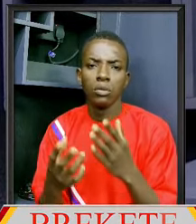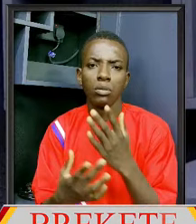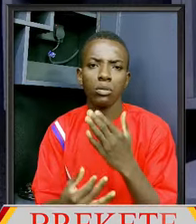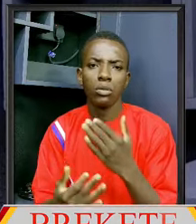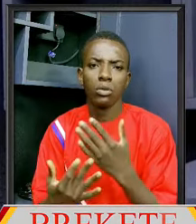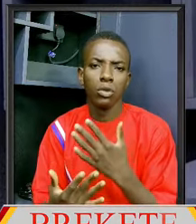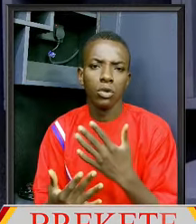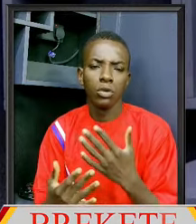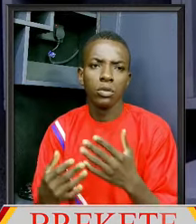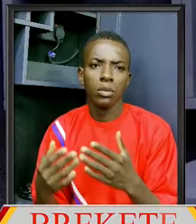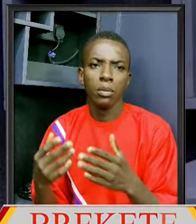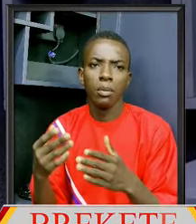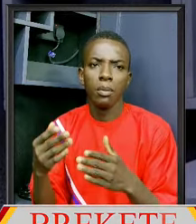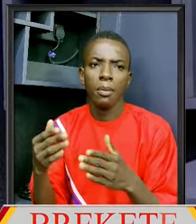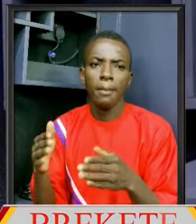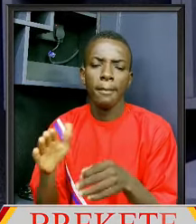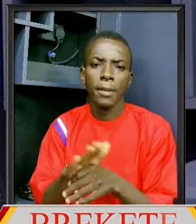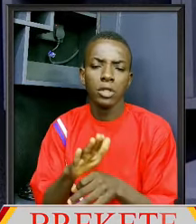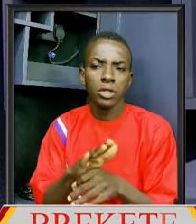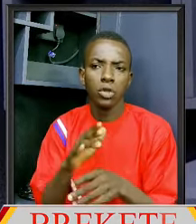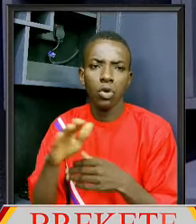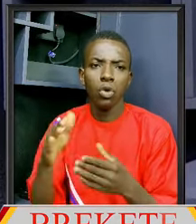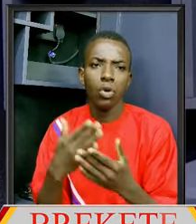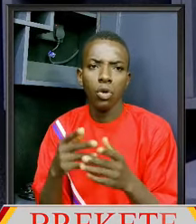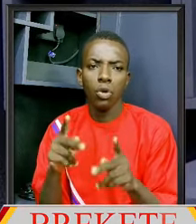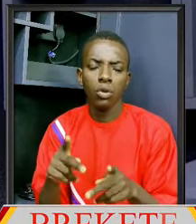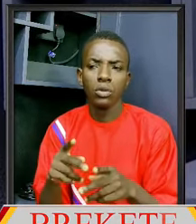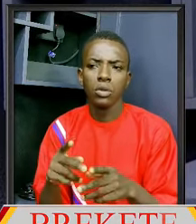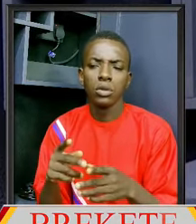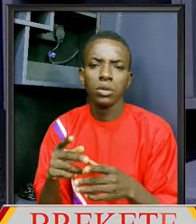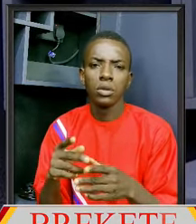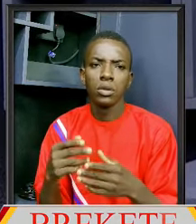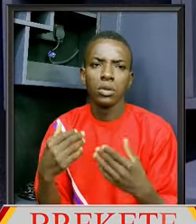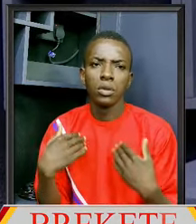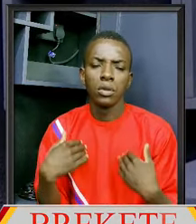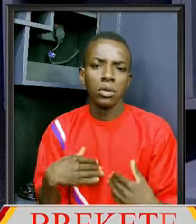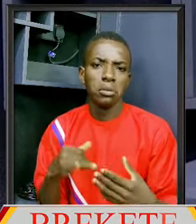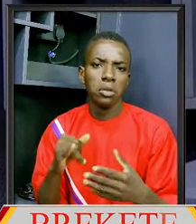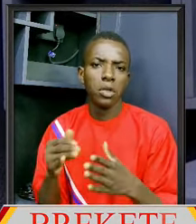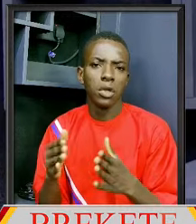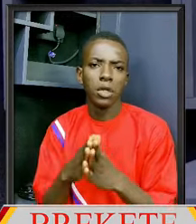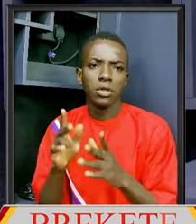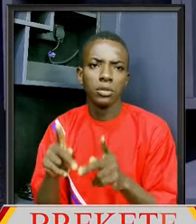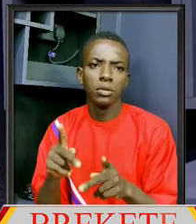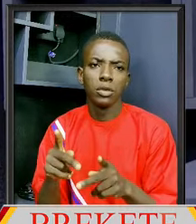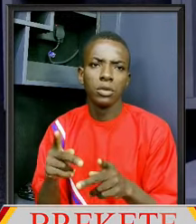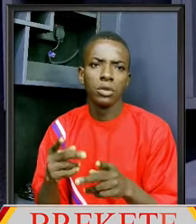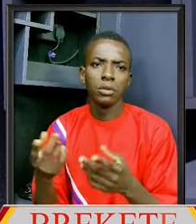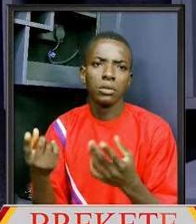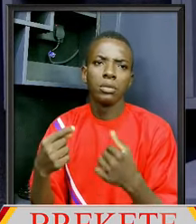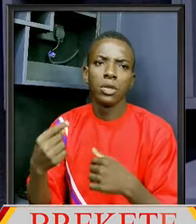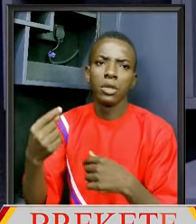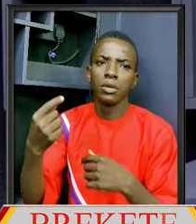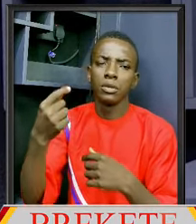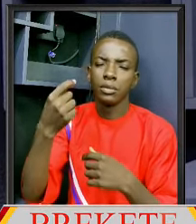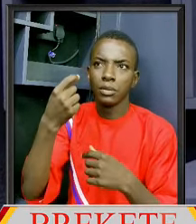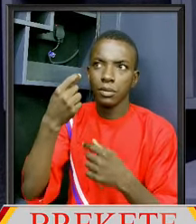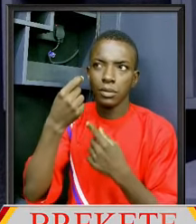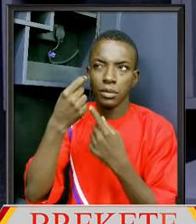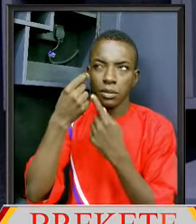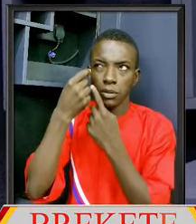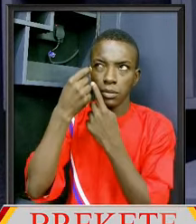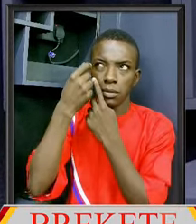blood. Patch the whole person body. It remains small. Make it ask me the person bring it. I make it draw from